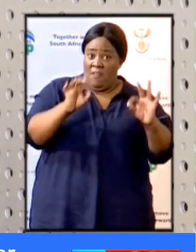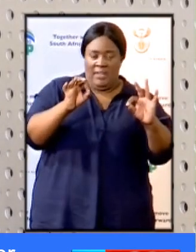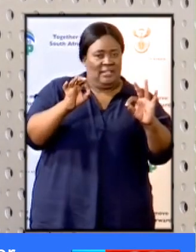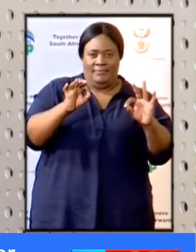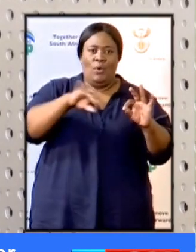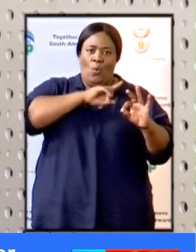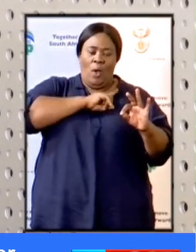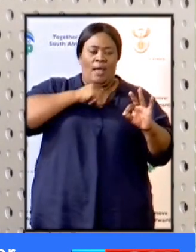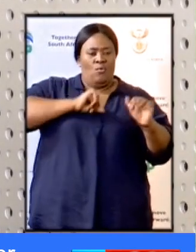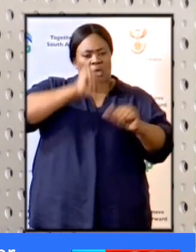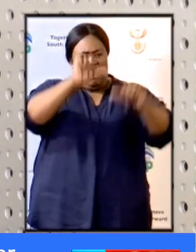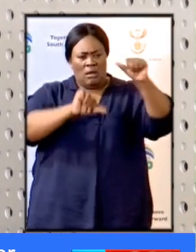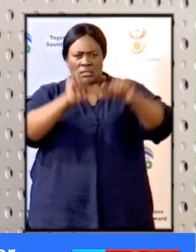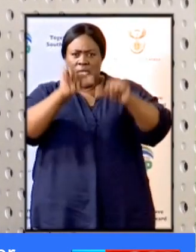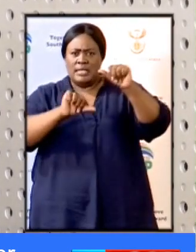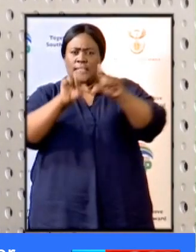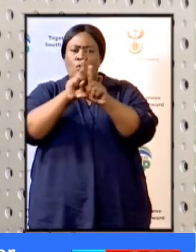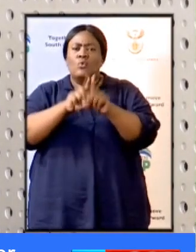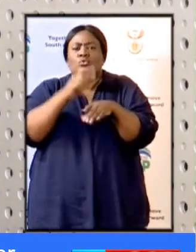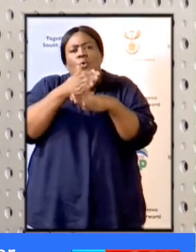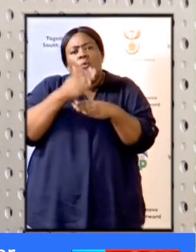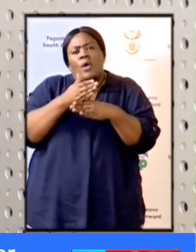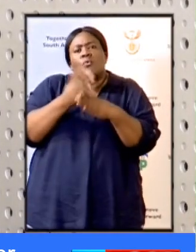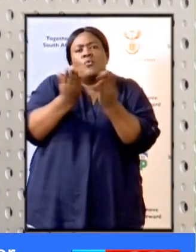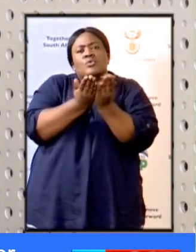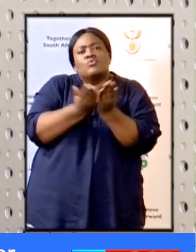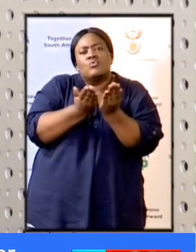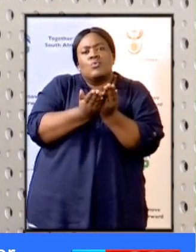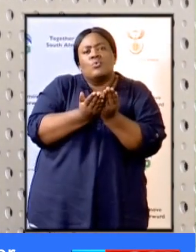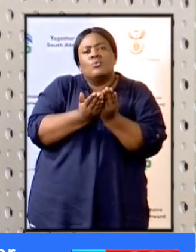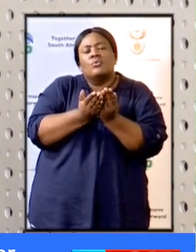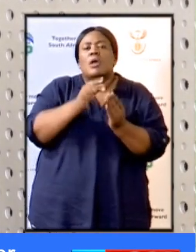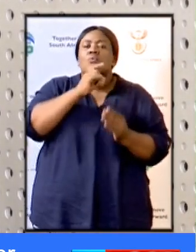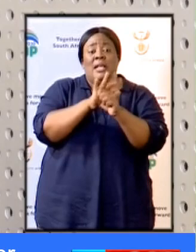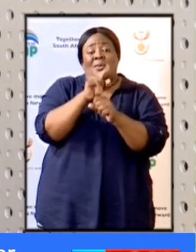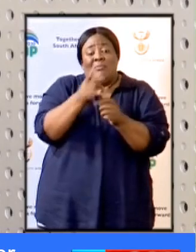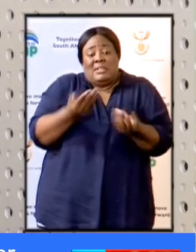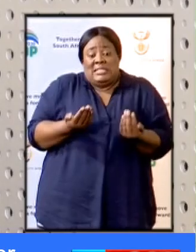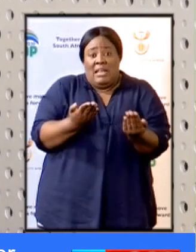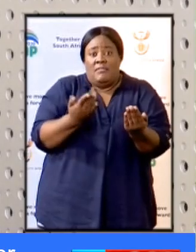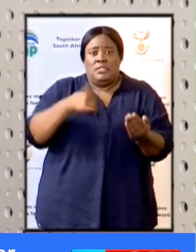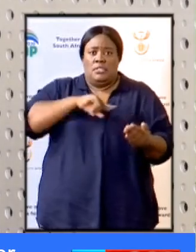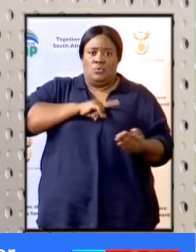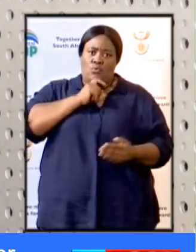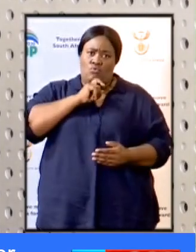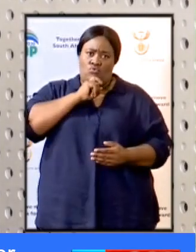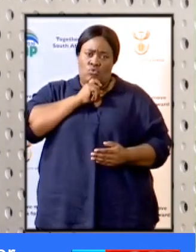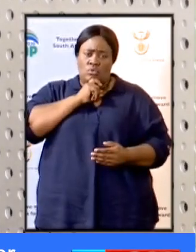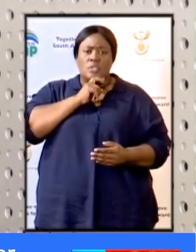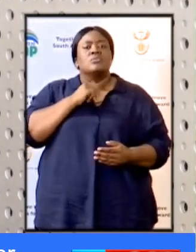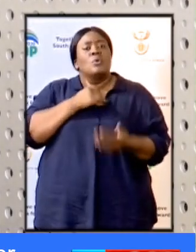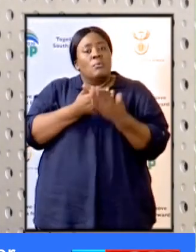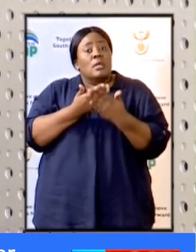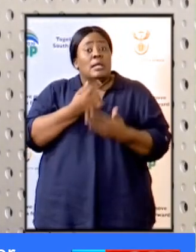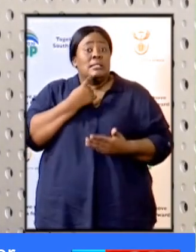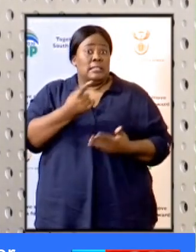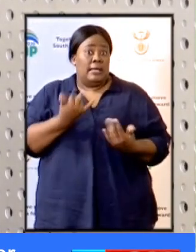we're working also with schools that have been using ICT services that we have been using. And we can say,